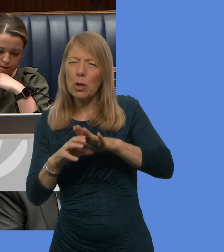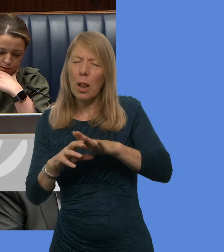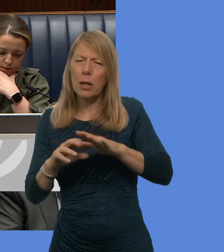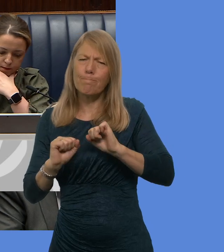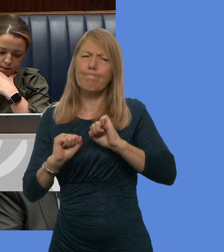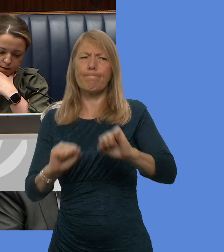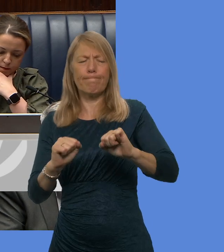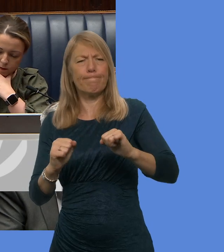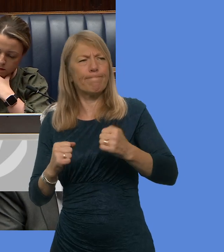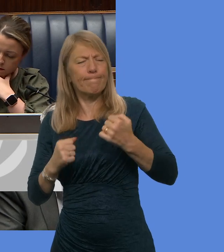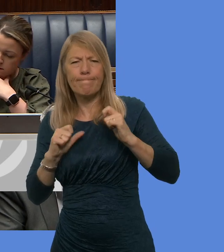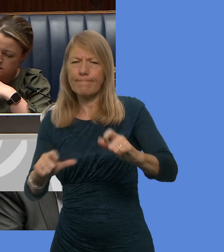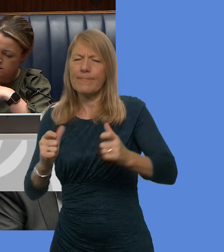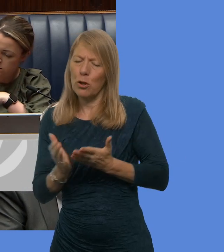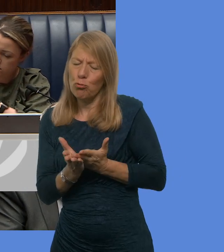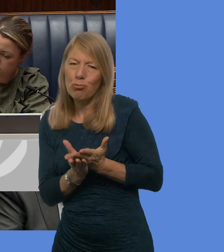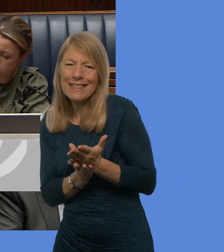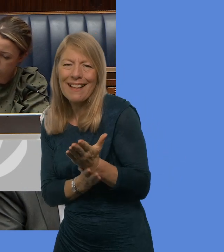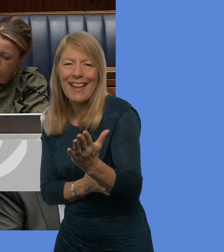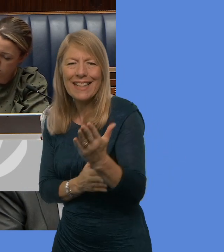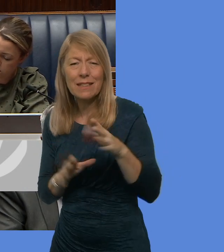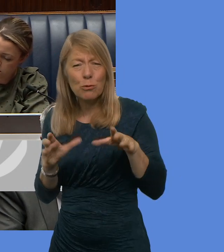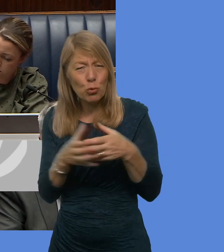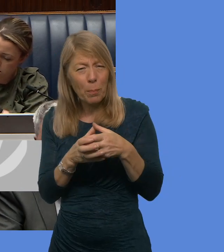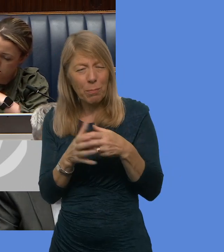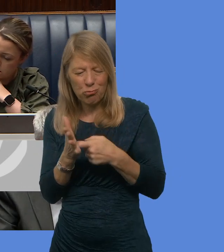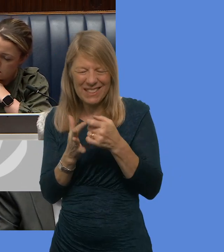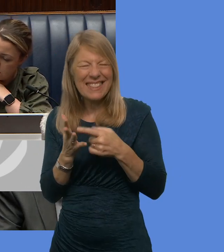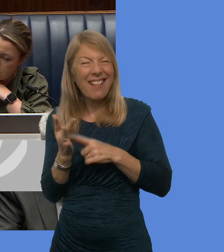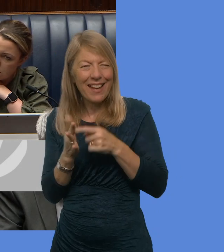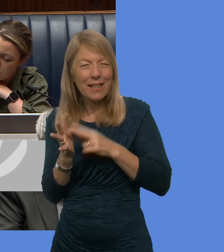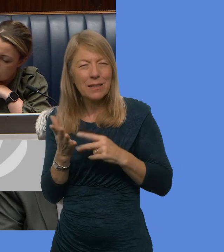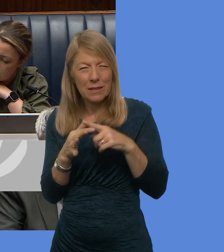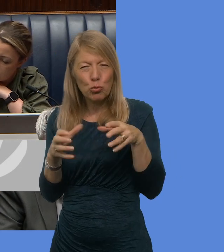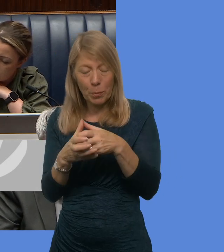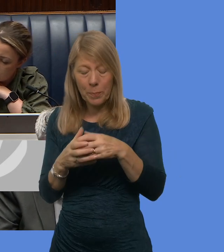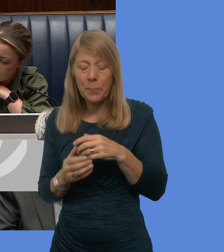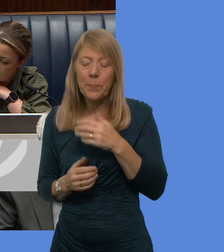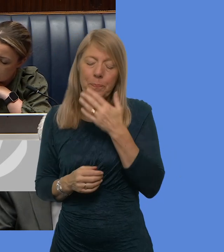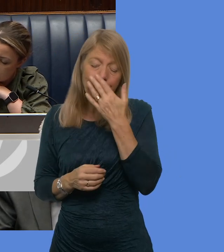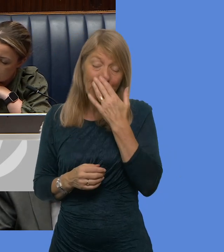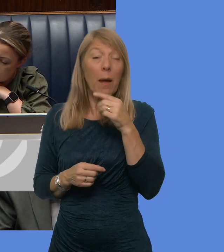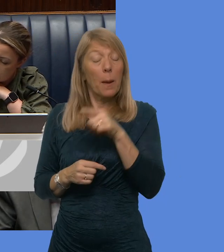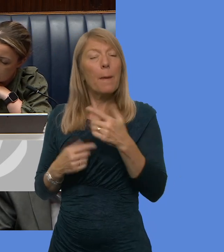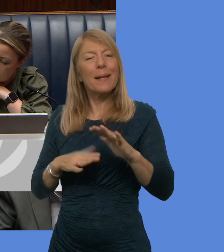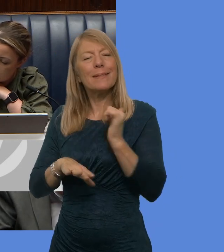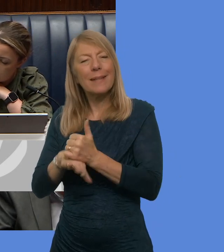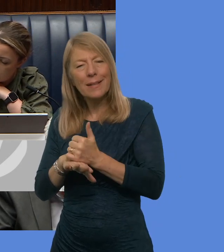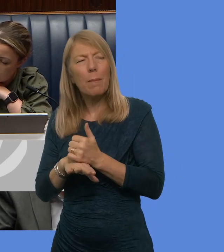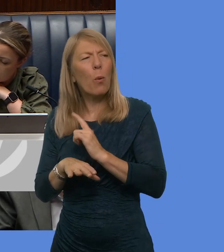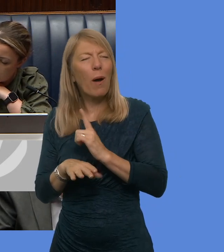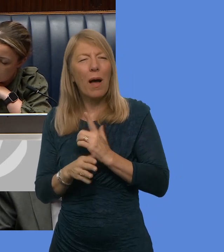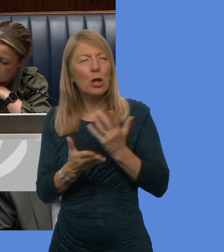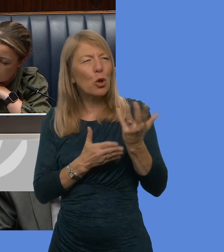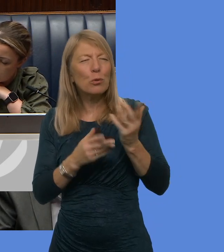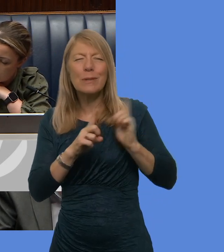The Regional Resilience Group has been set up in discussions with other agencies to see how we can